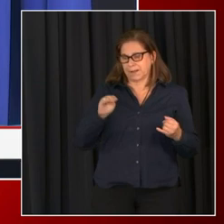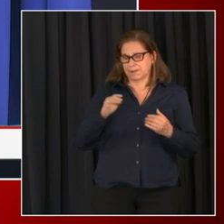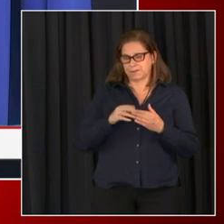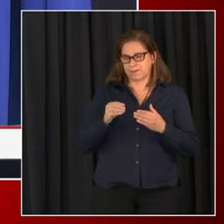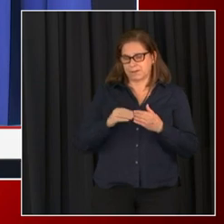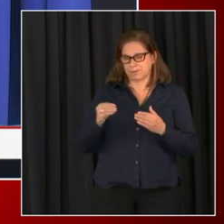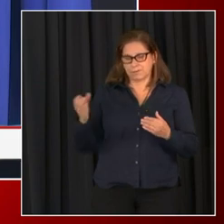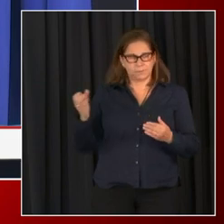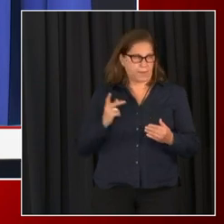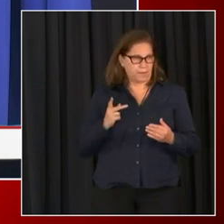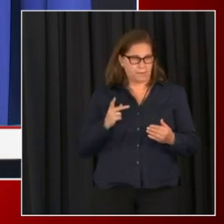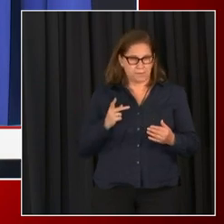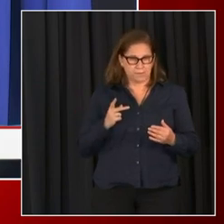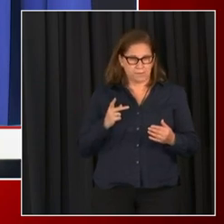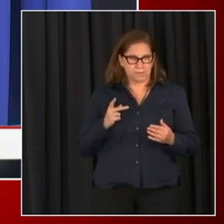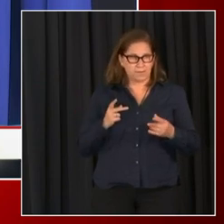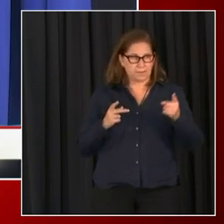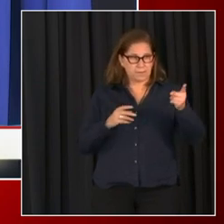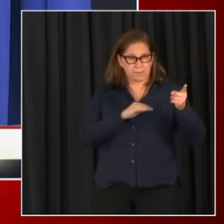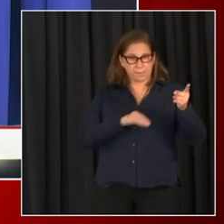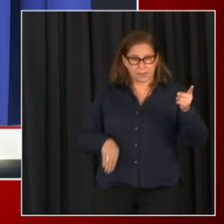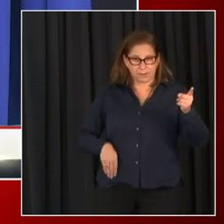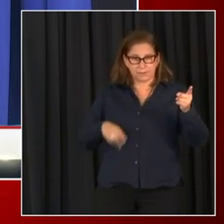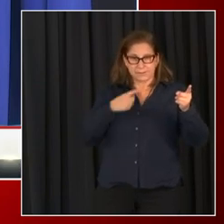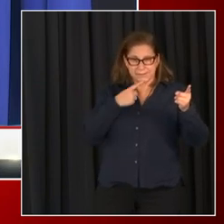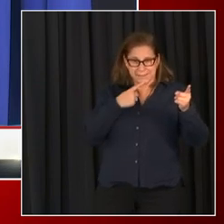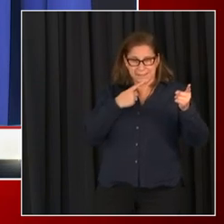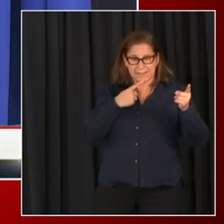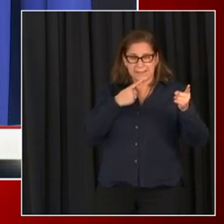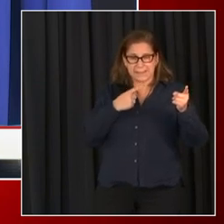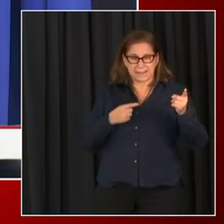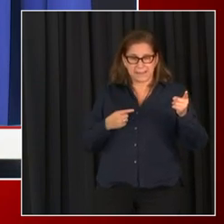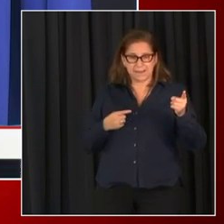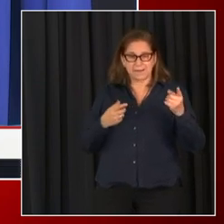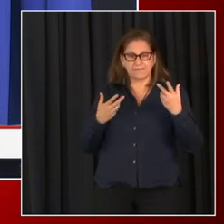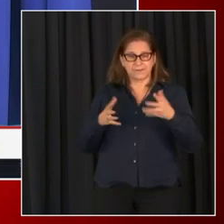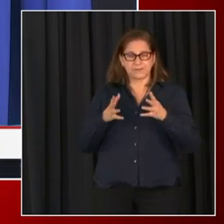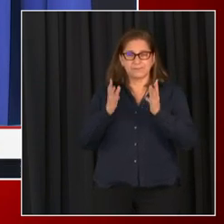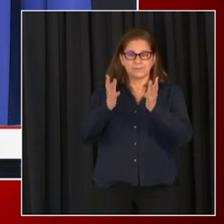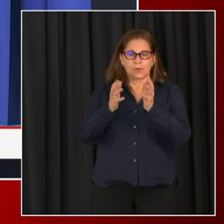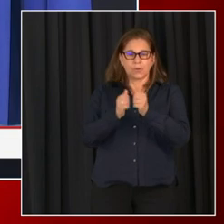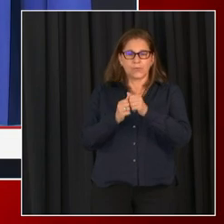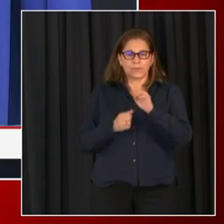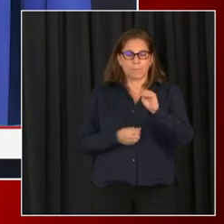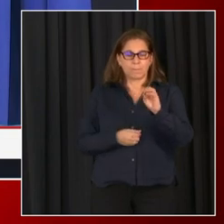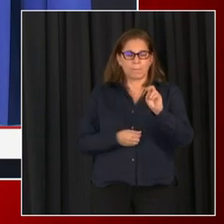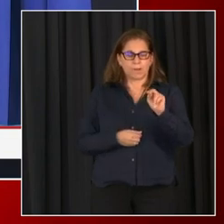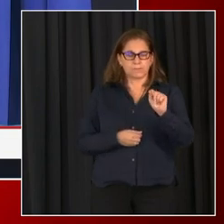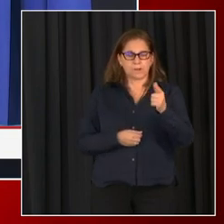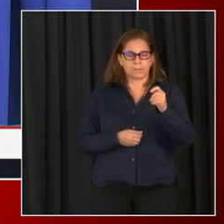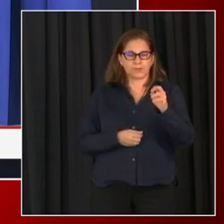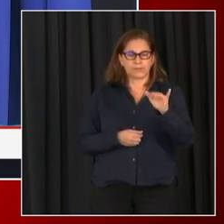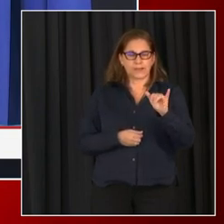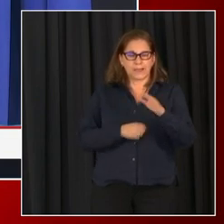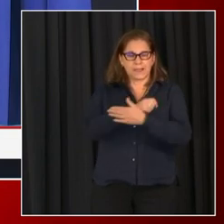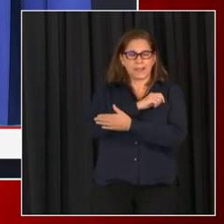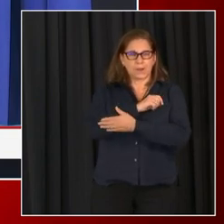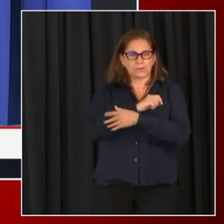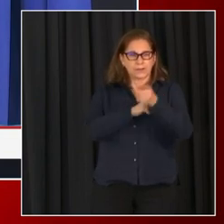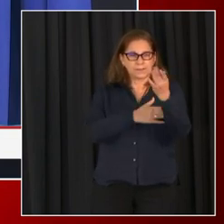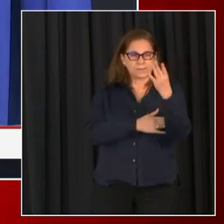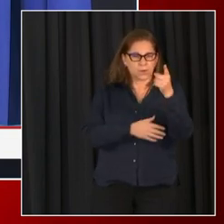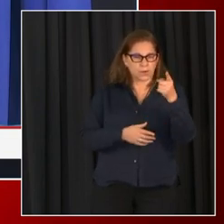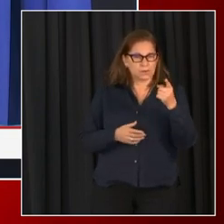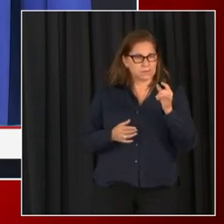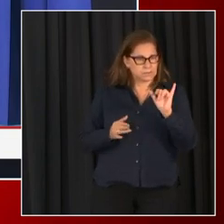and I'm aware, and I spoke with Montgomery County this morning, and I think a lot of what they're